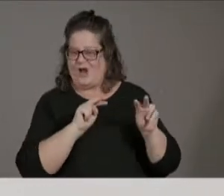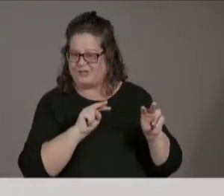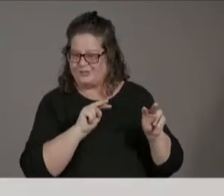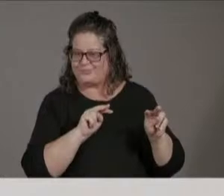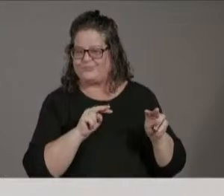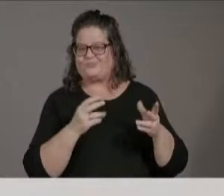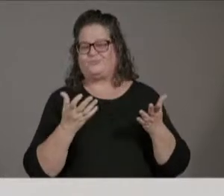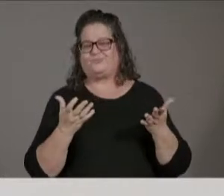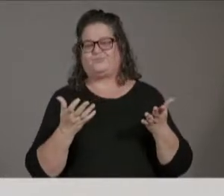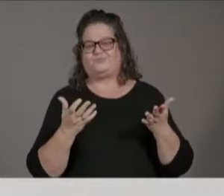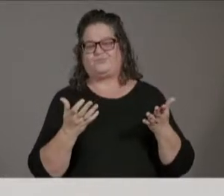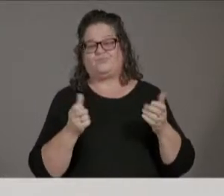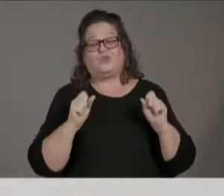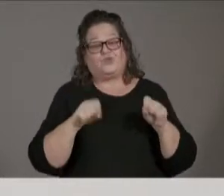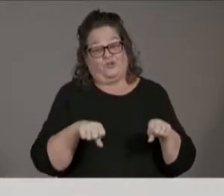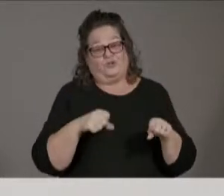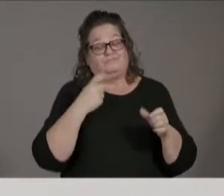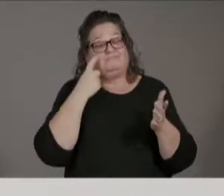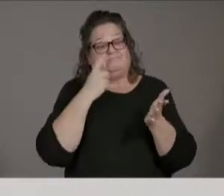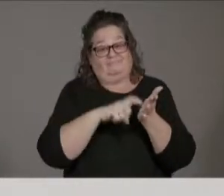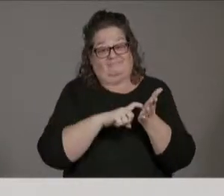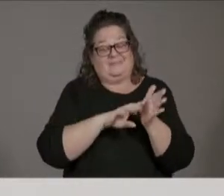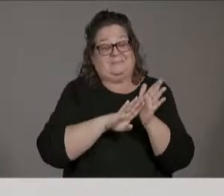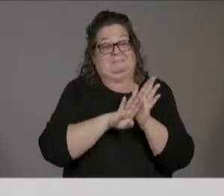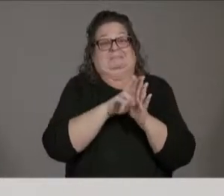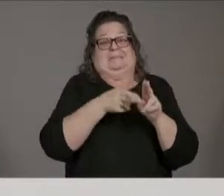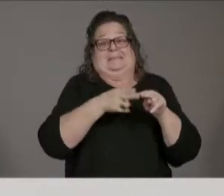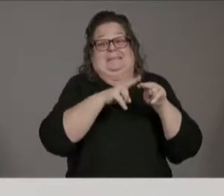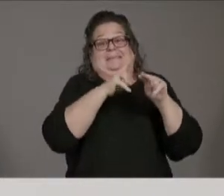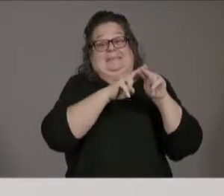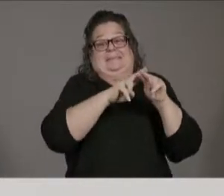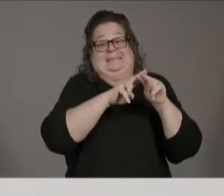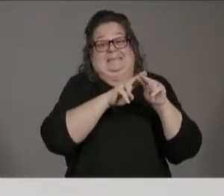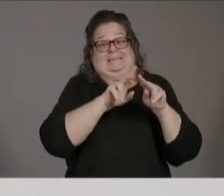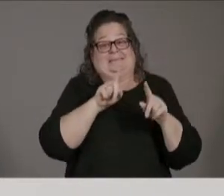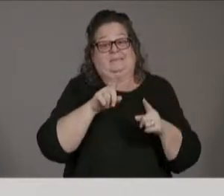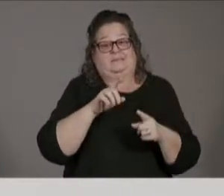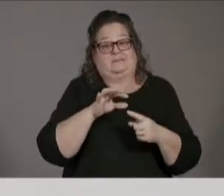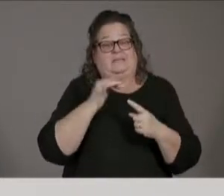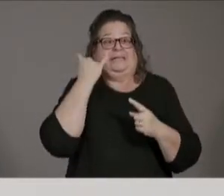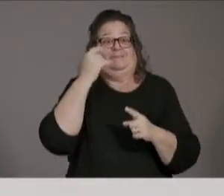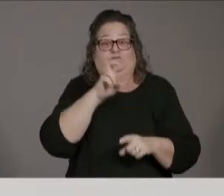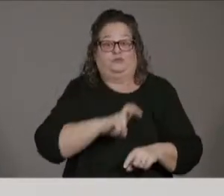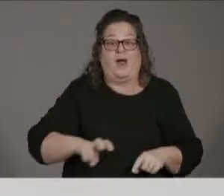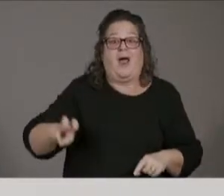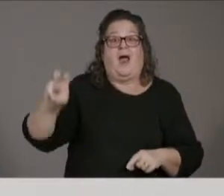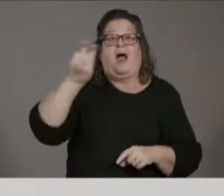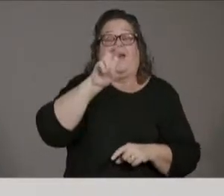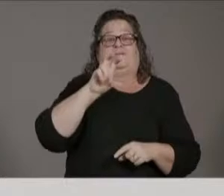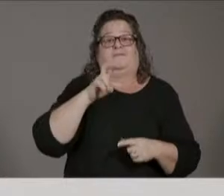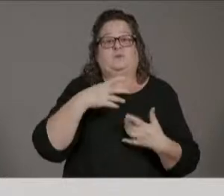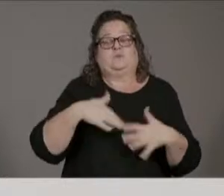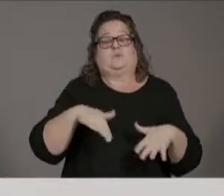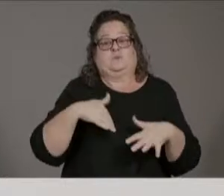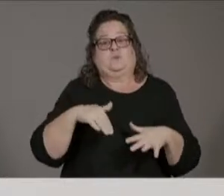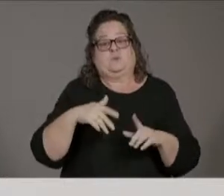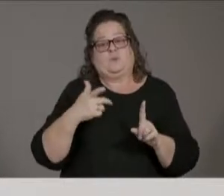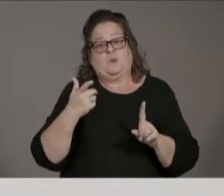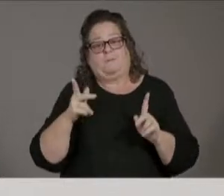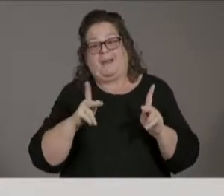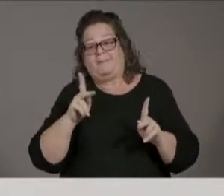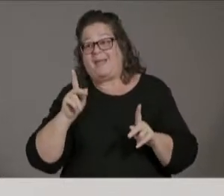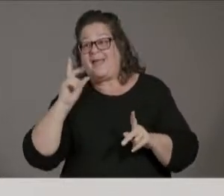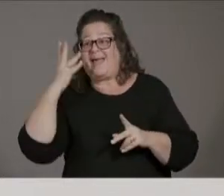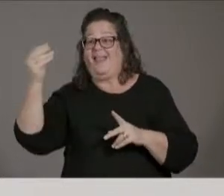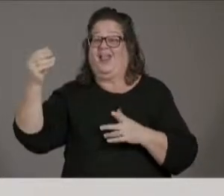after spring break, especially if there's a lot of travel, and then people go, come back and go to work and that kind